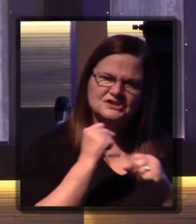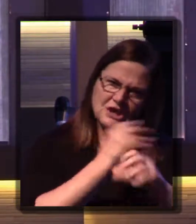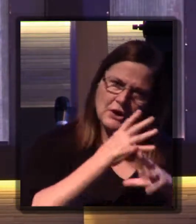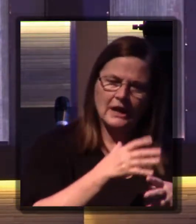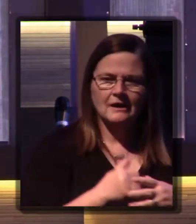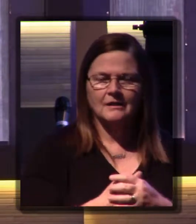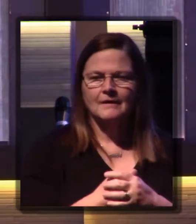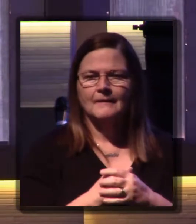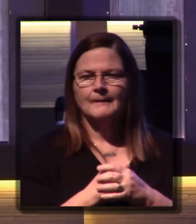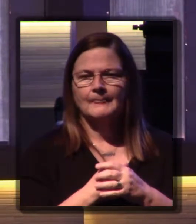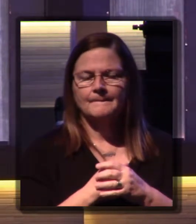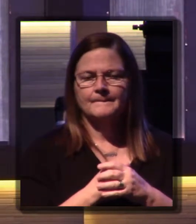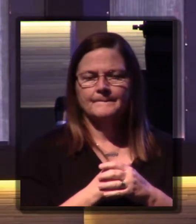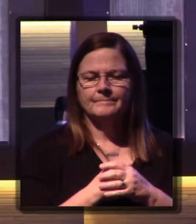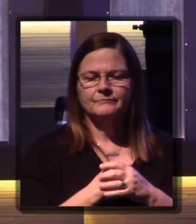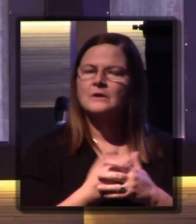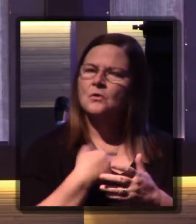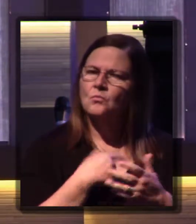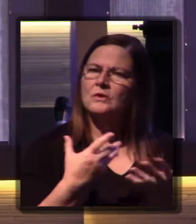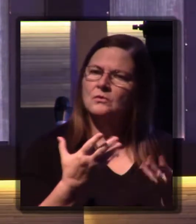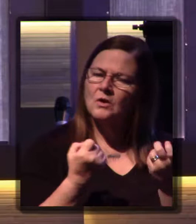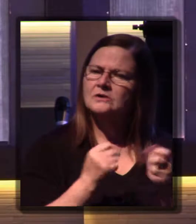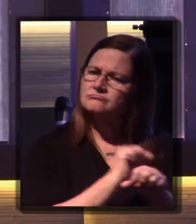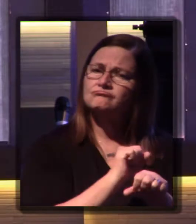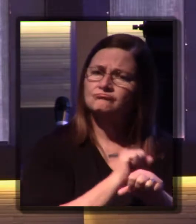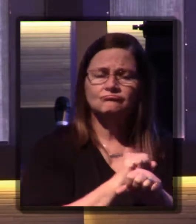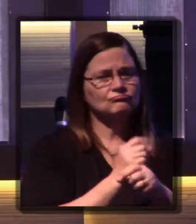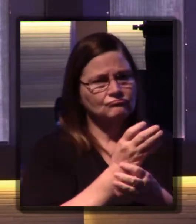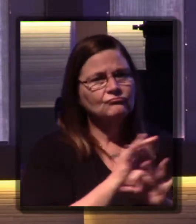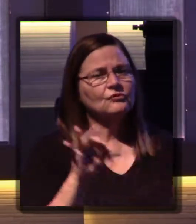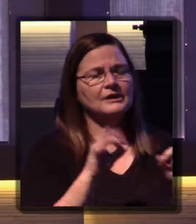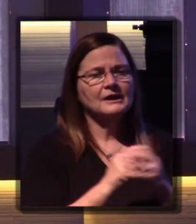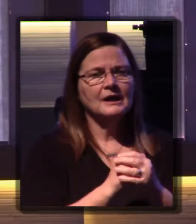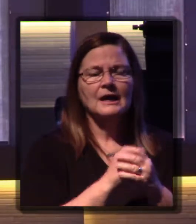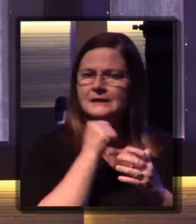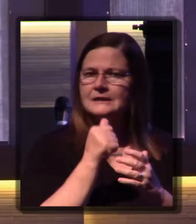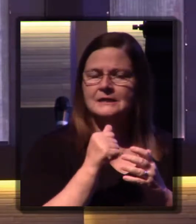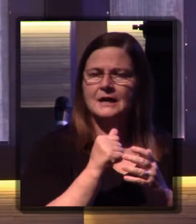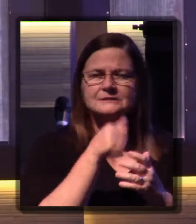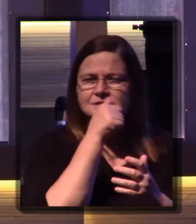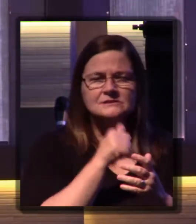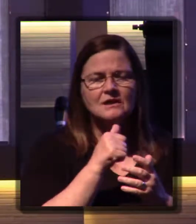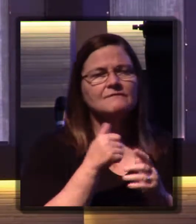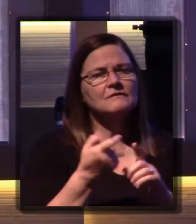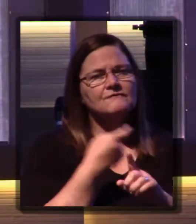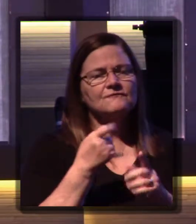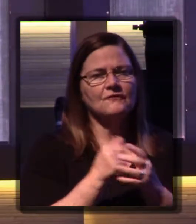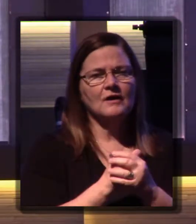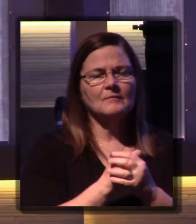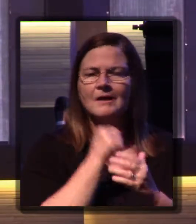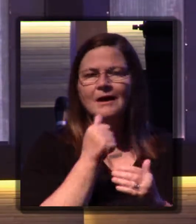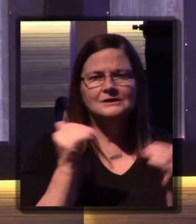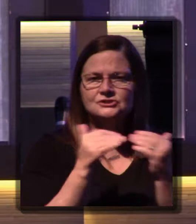to reap the benefit of that labor unencumbered by unjust demands.